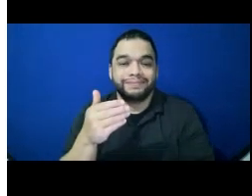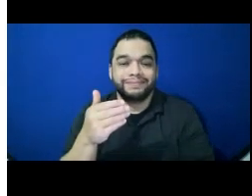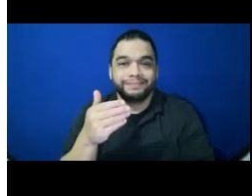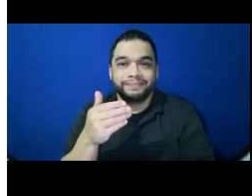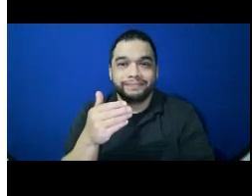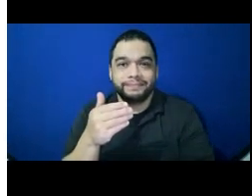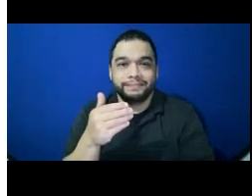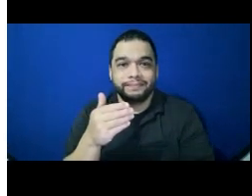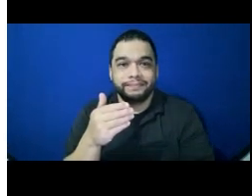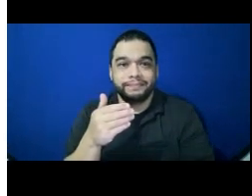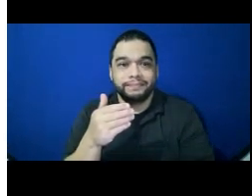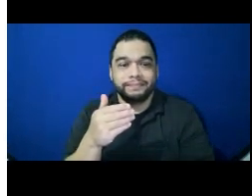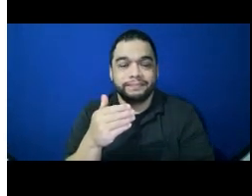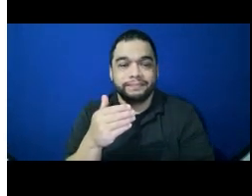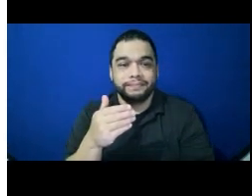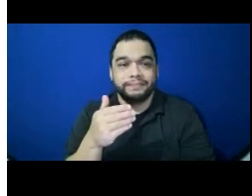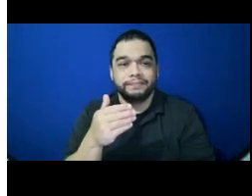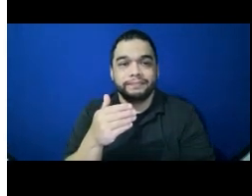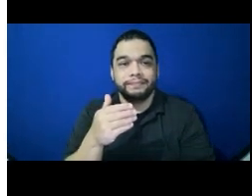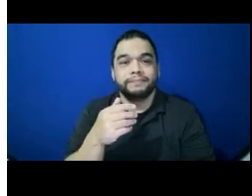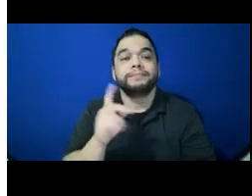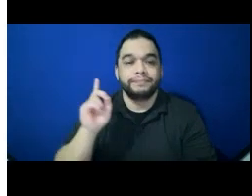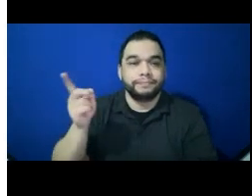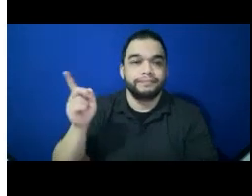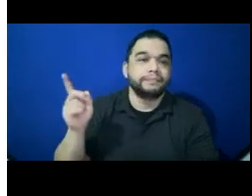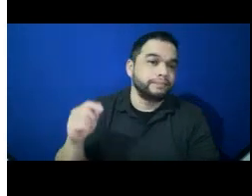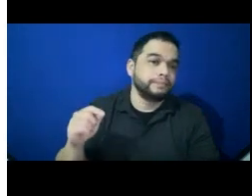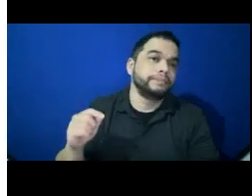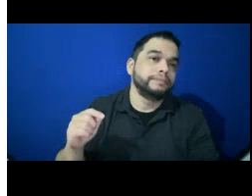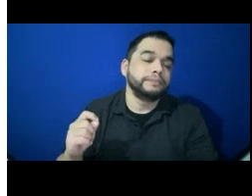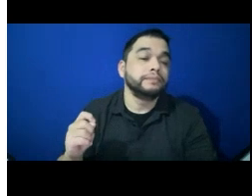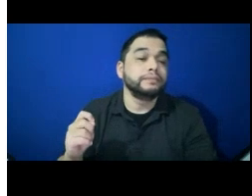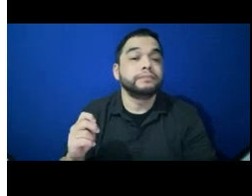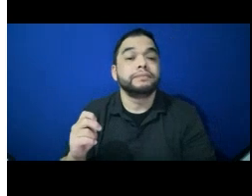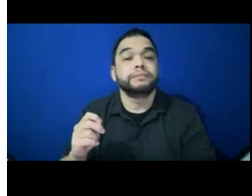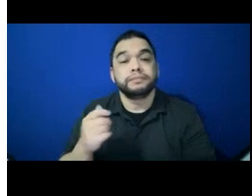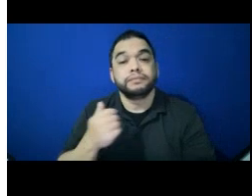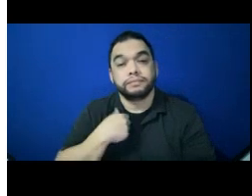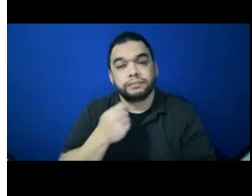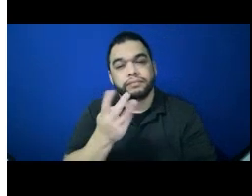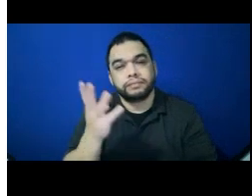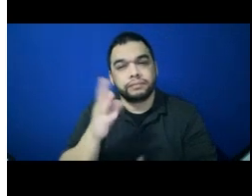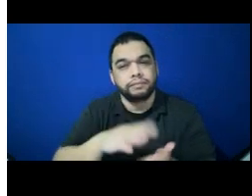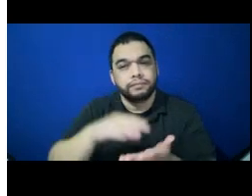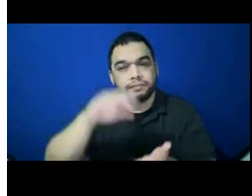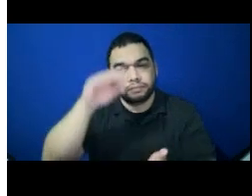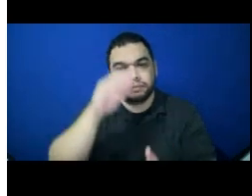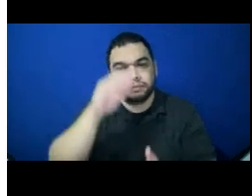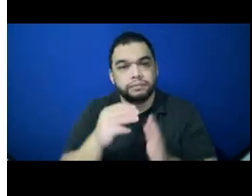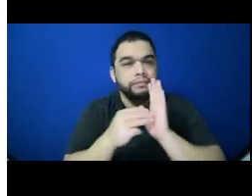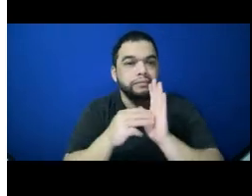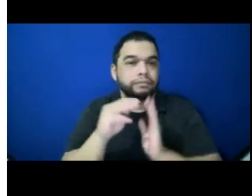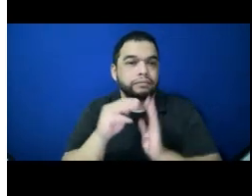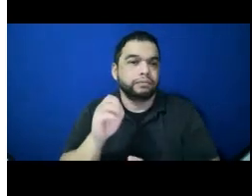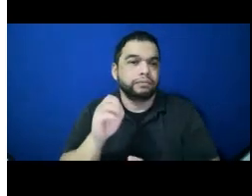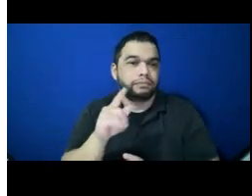had a couple objectives with this project, developing some learning modules that can help raise